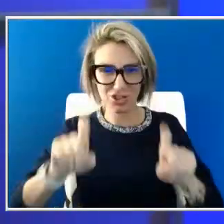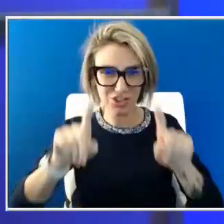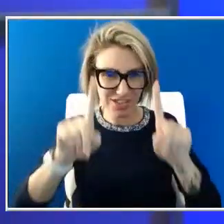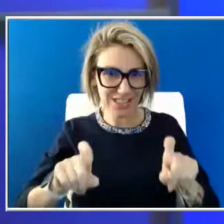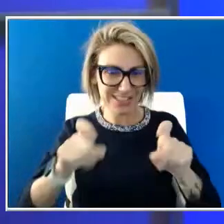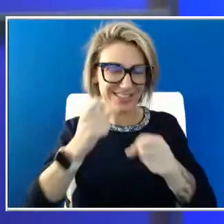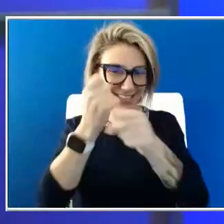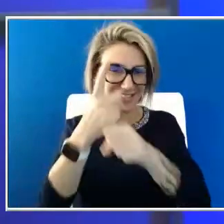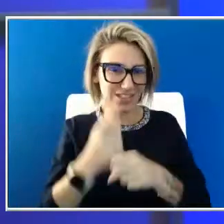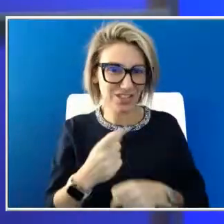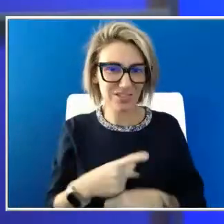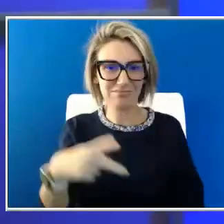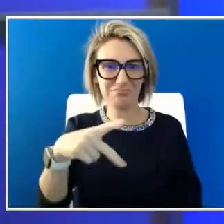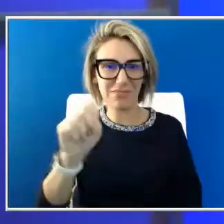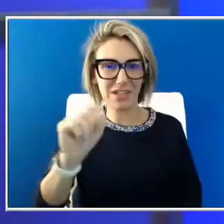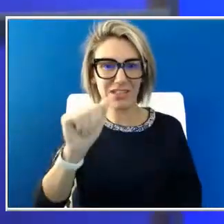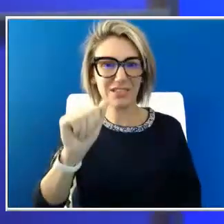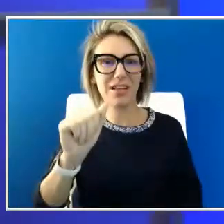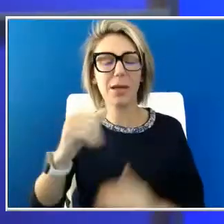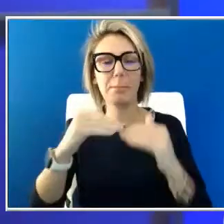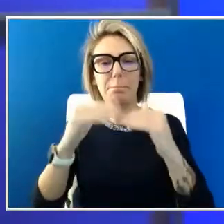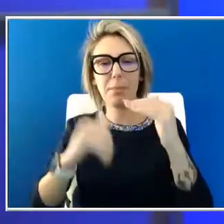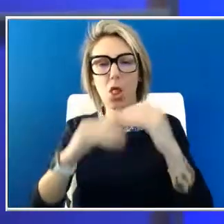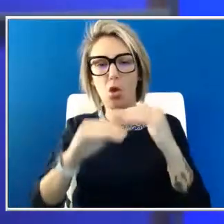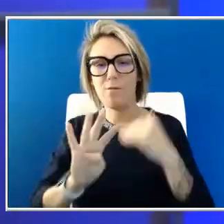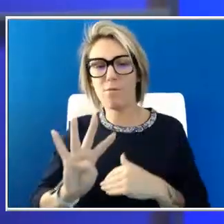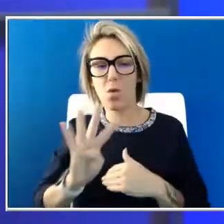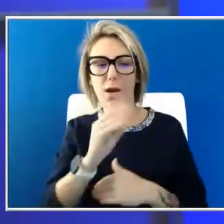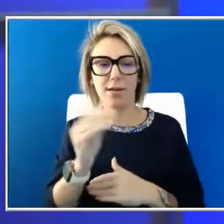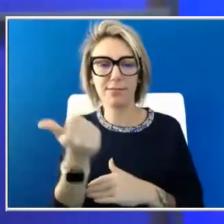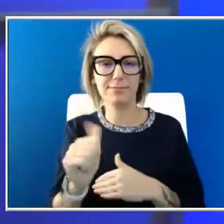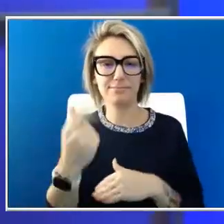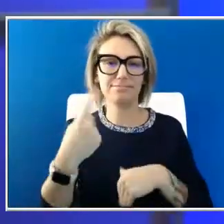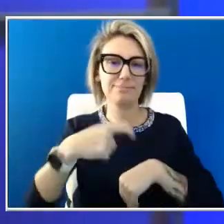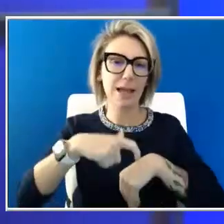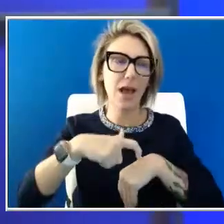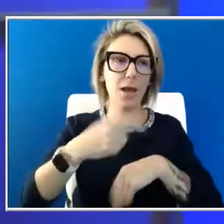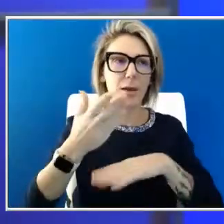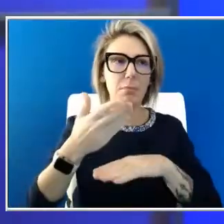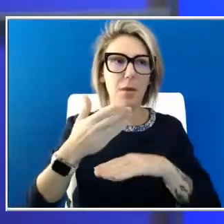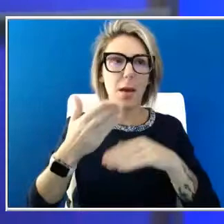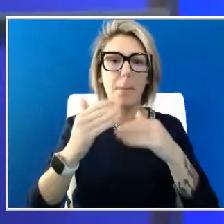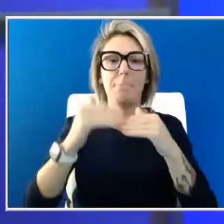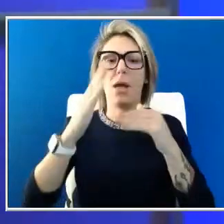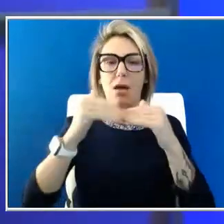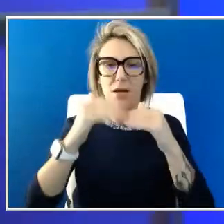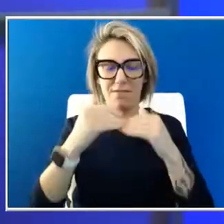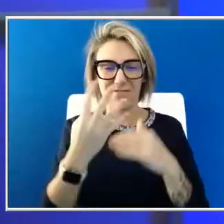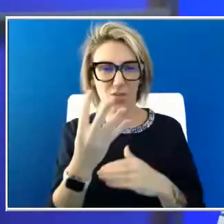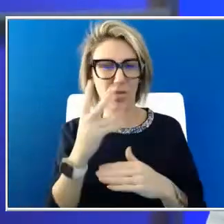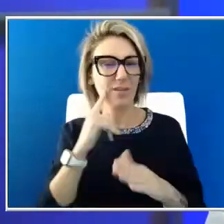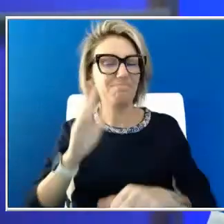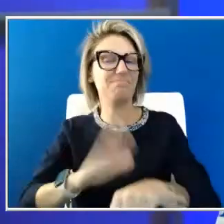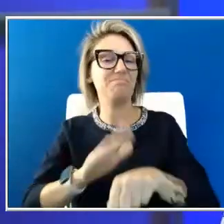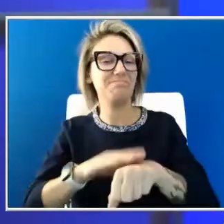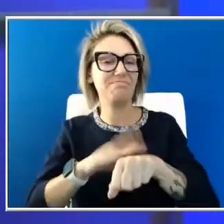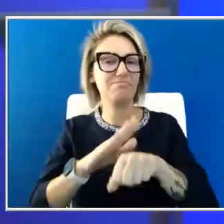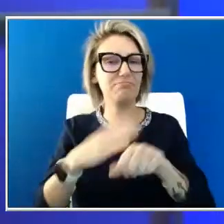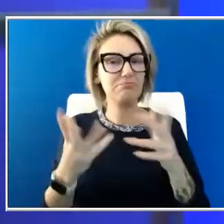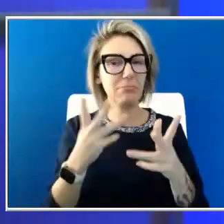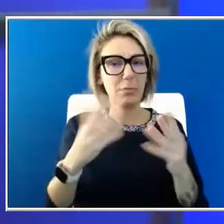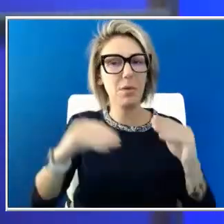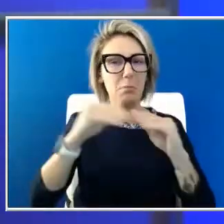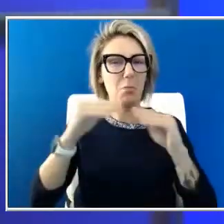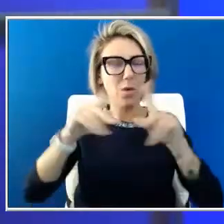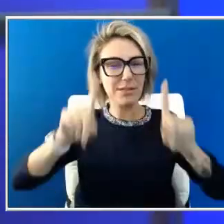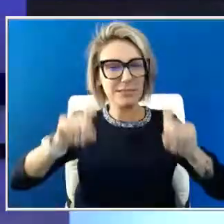basis, PSA should be below 4, and anytime a PSA is above 4, that triggers an alarm for possible further workup to see if you